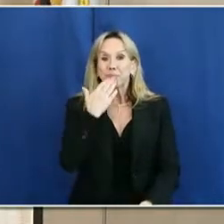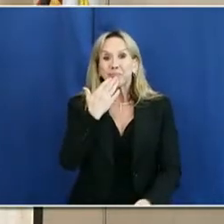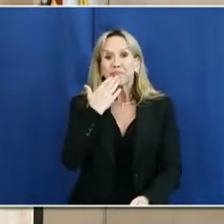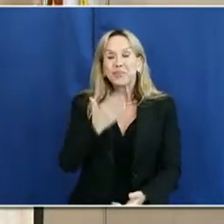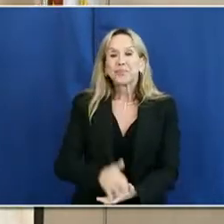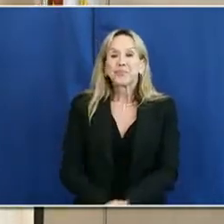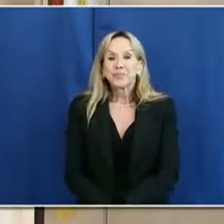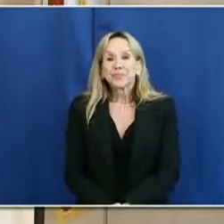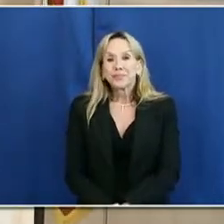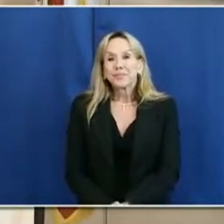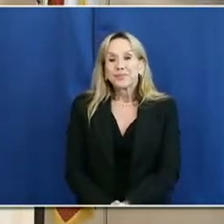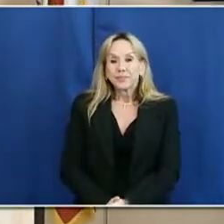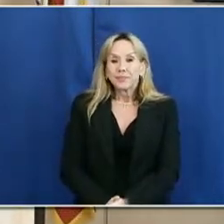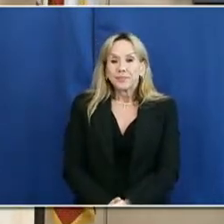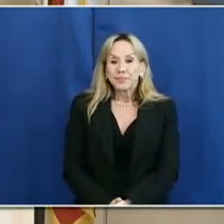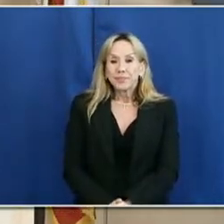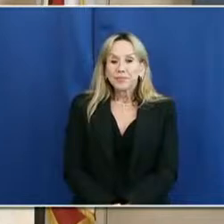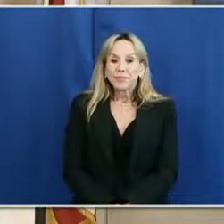Thank you.